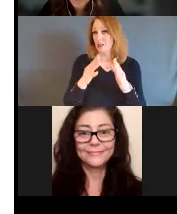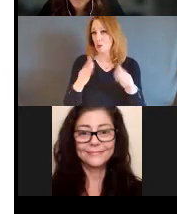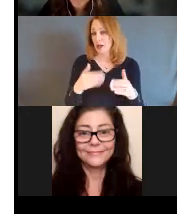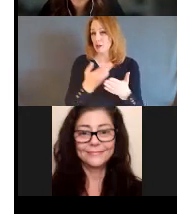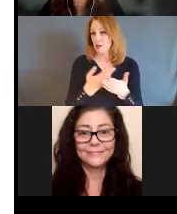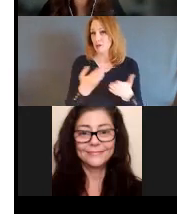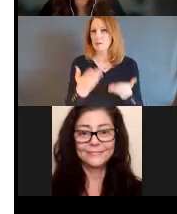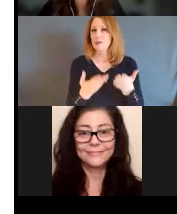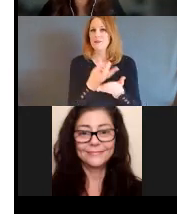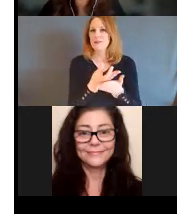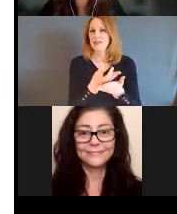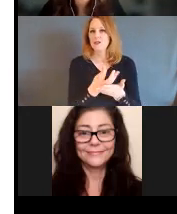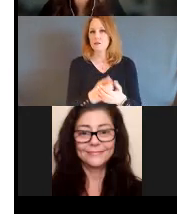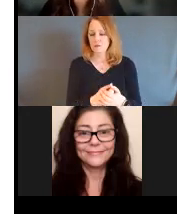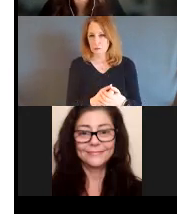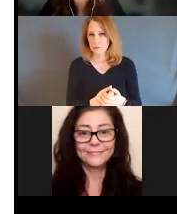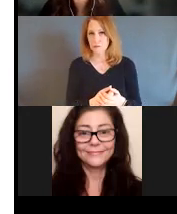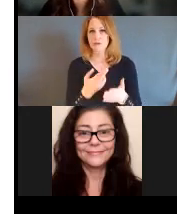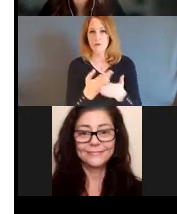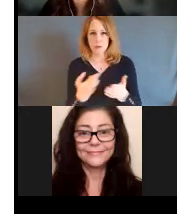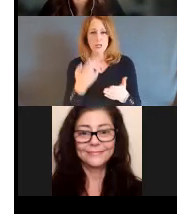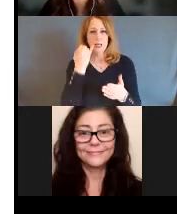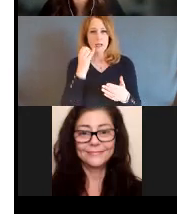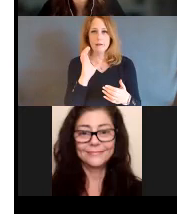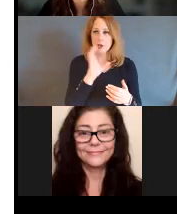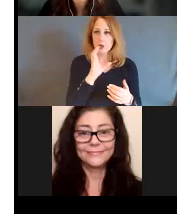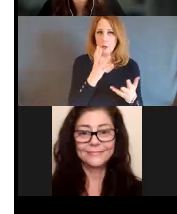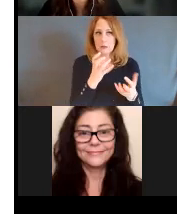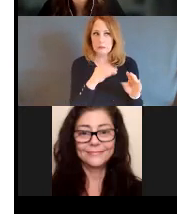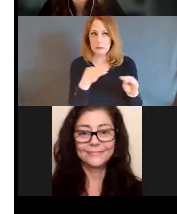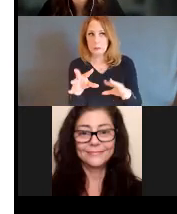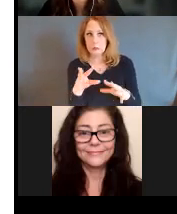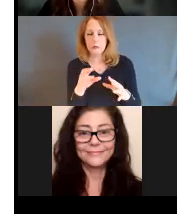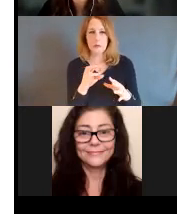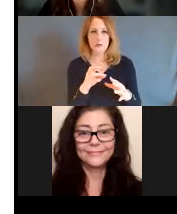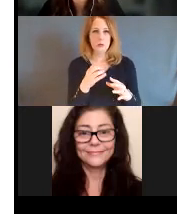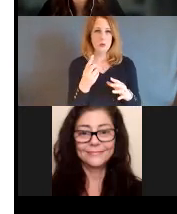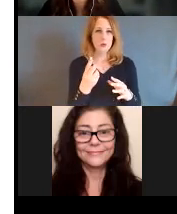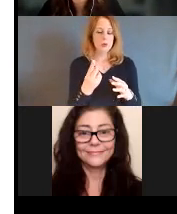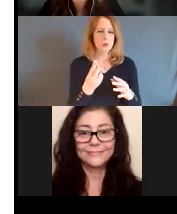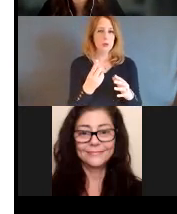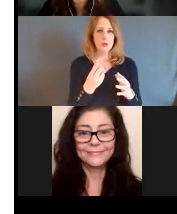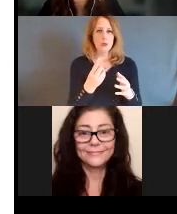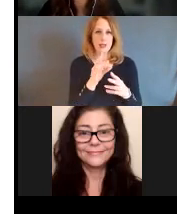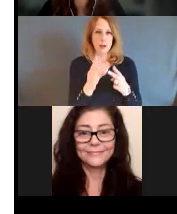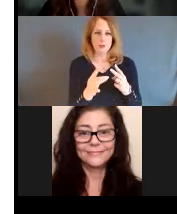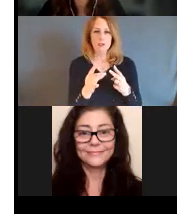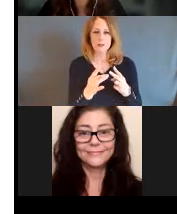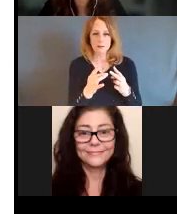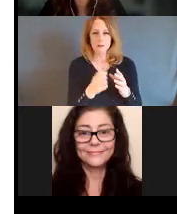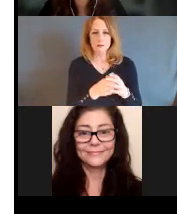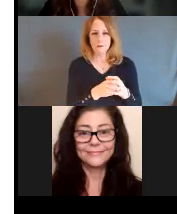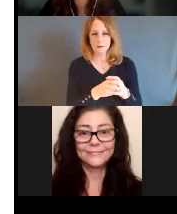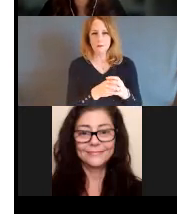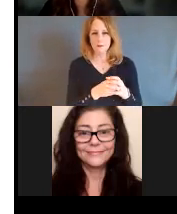possibly financial resources. If he's looking at moving or one of those options, if you have that